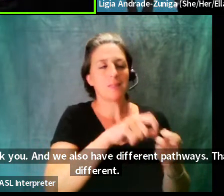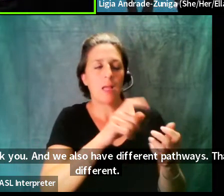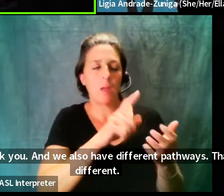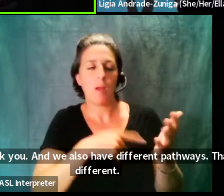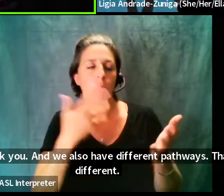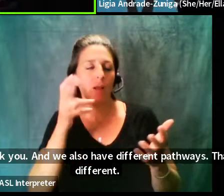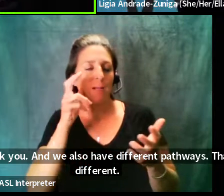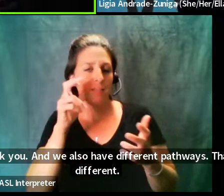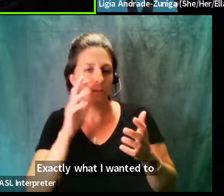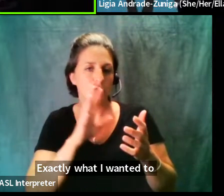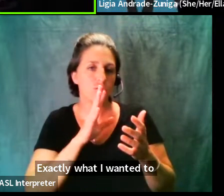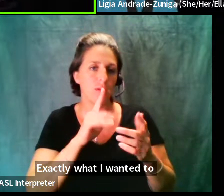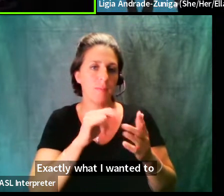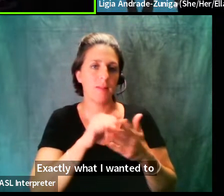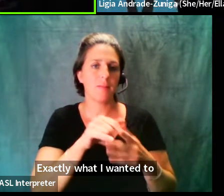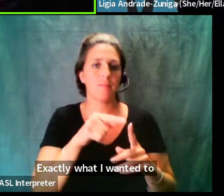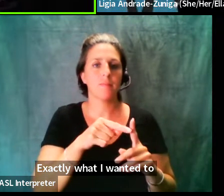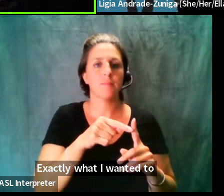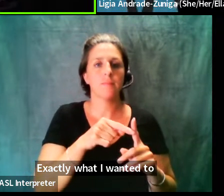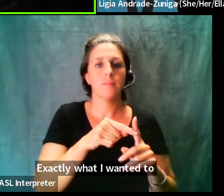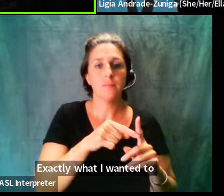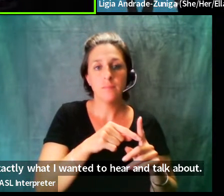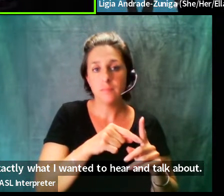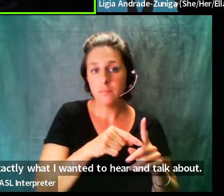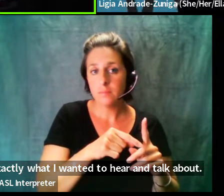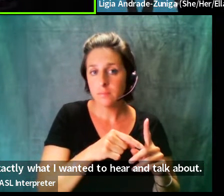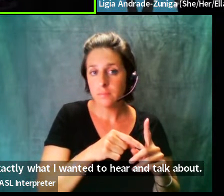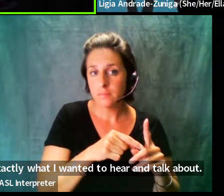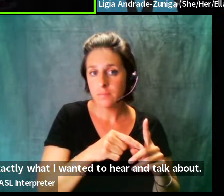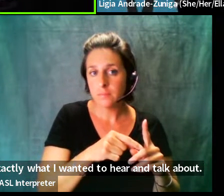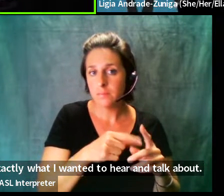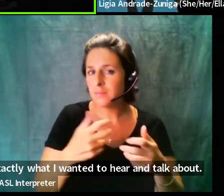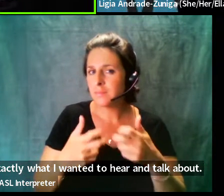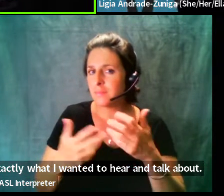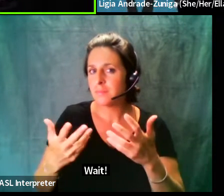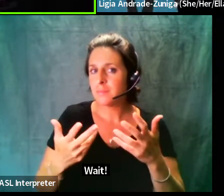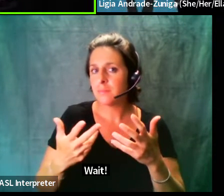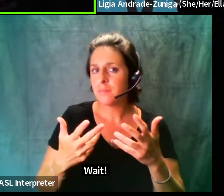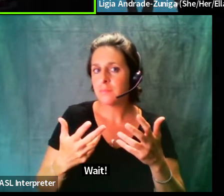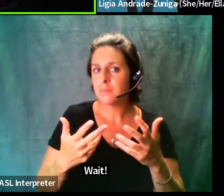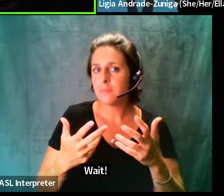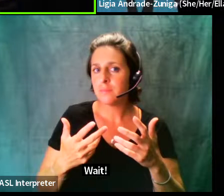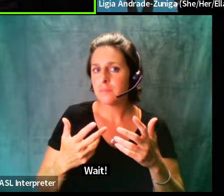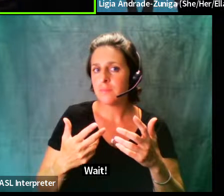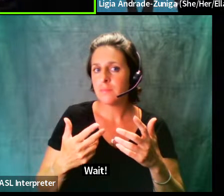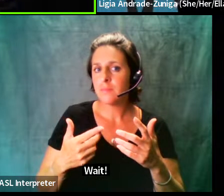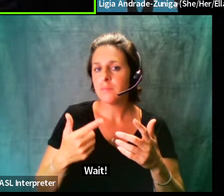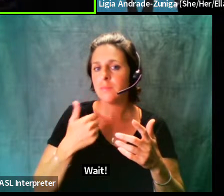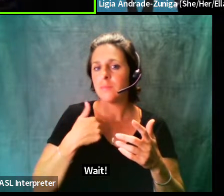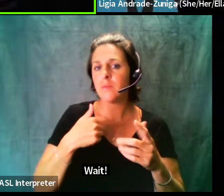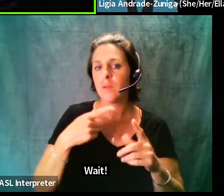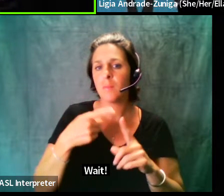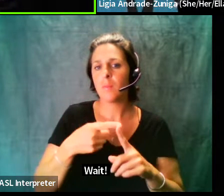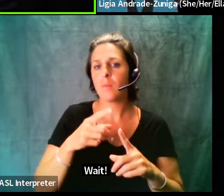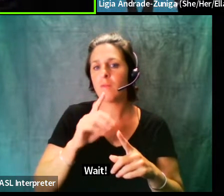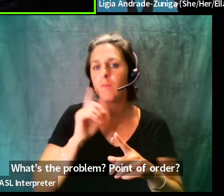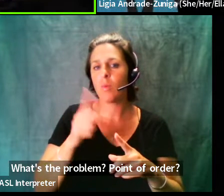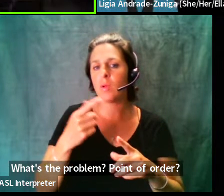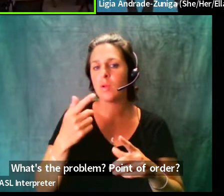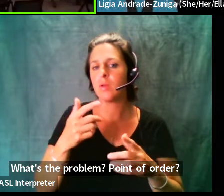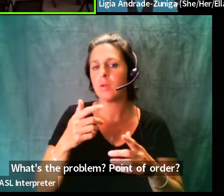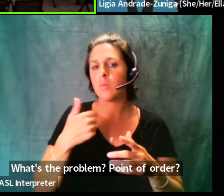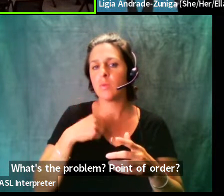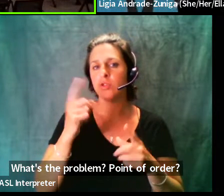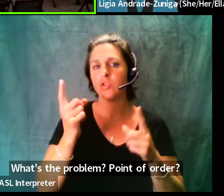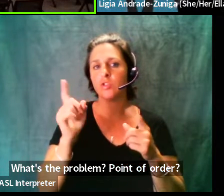talk I about. don't think we did. Wait, what's the problem? Sorry. Yeah, just point of order. We're point of order. Thank you. We're just